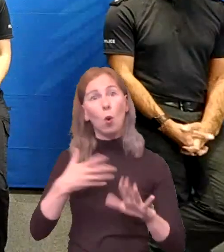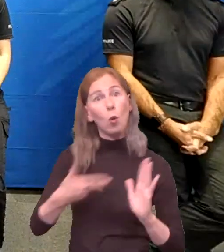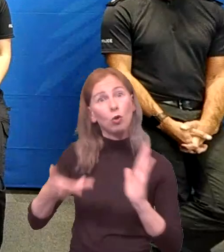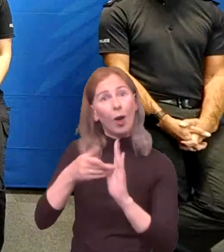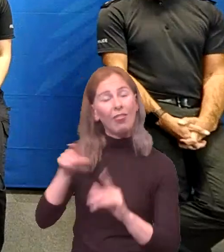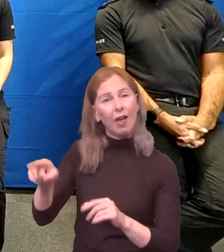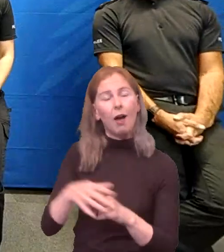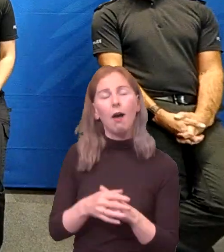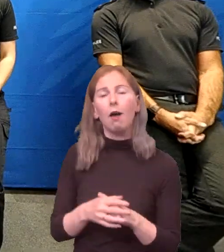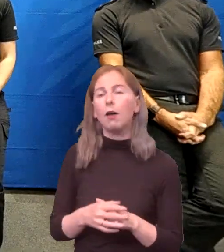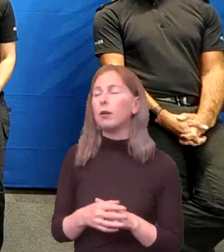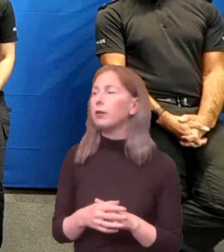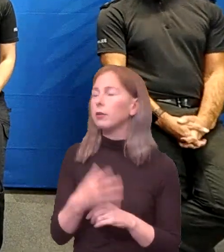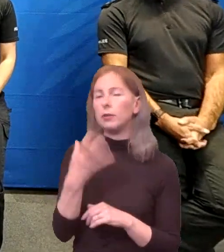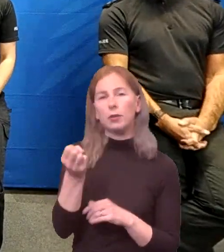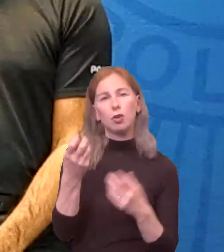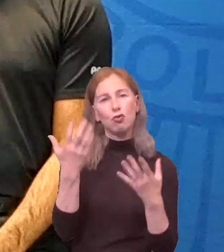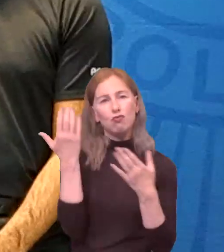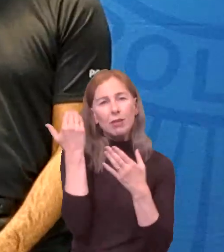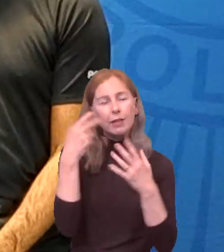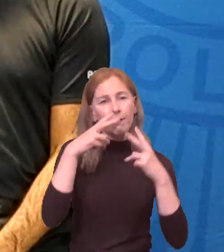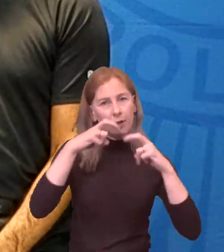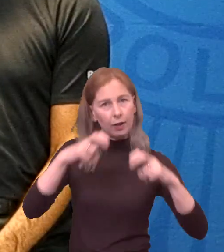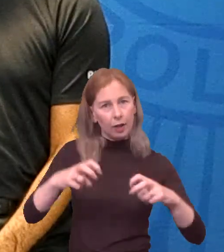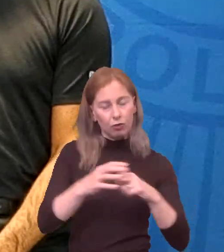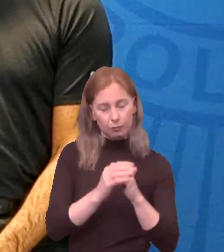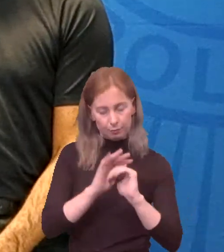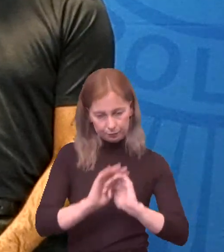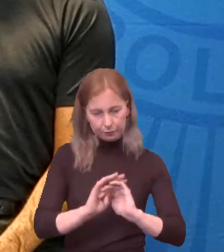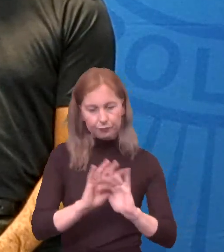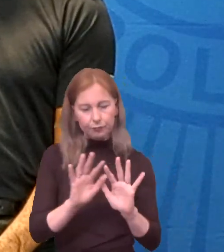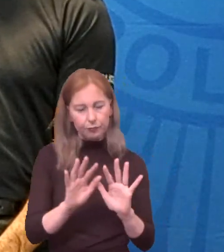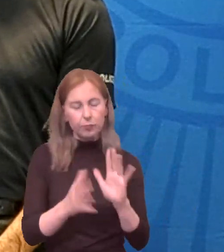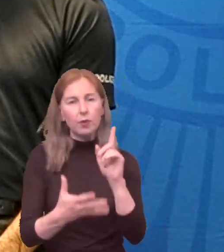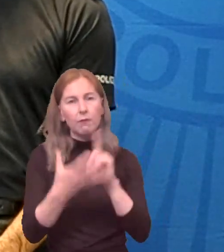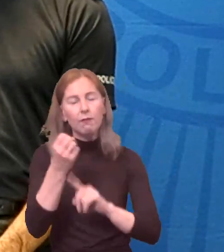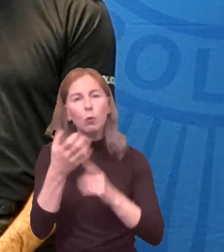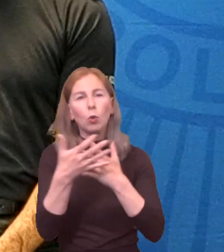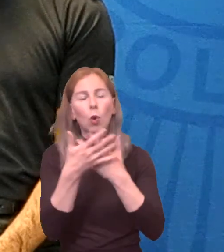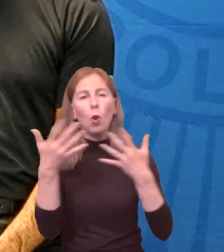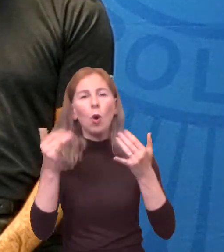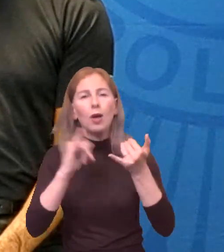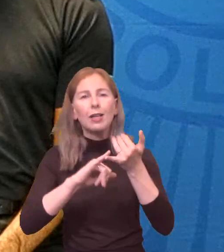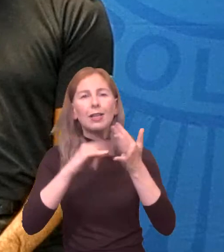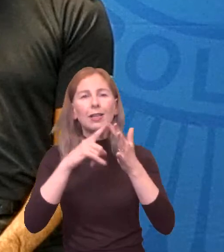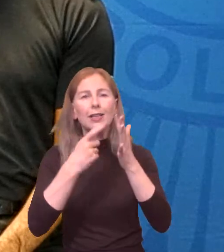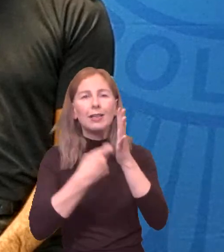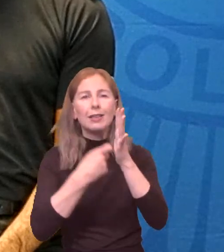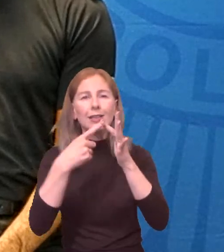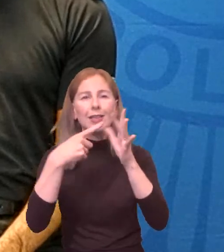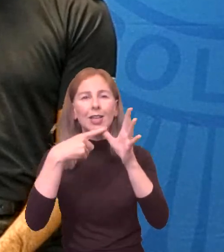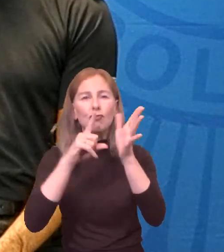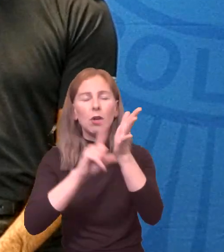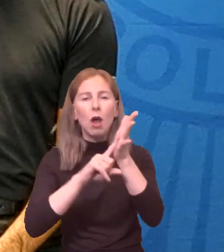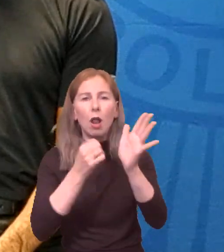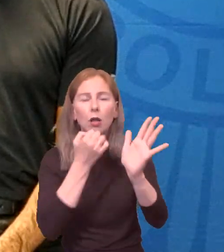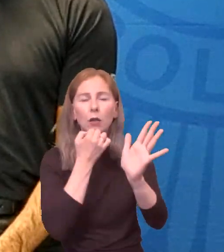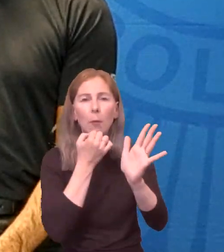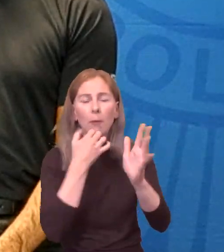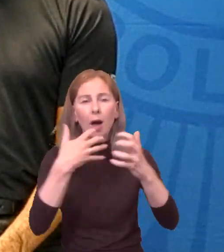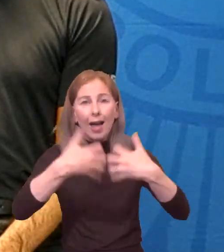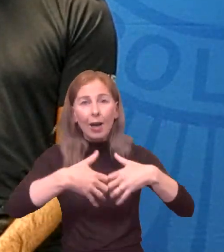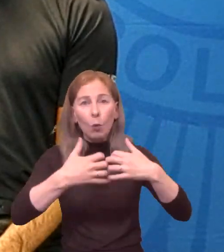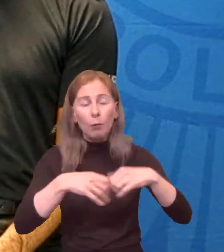course. Sophie. No, of course. With a recent investigation, we found that actually a lot of the serial numbers aren't being noted down. So when we record it